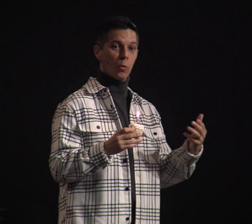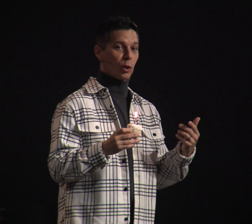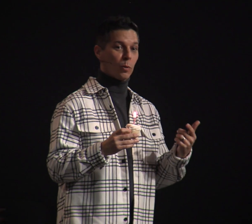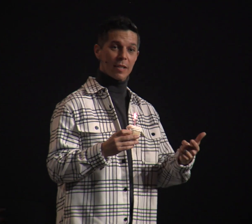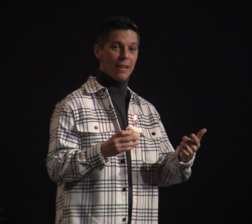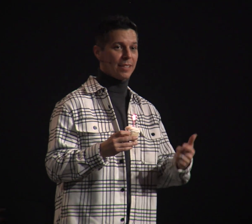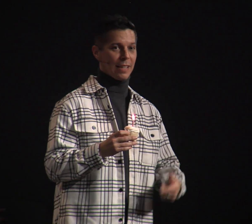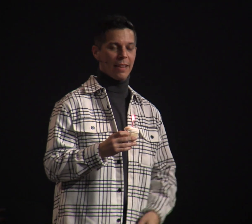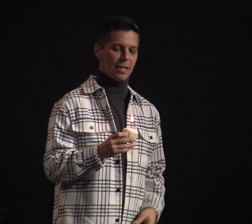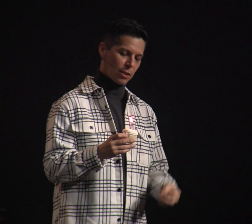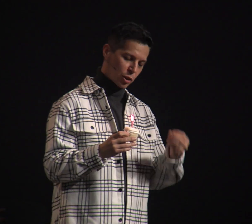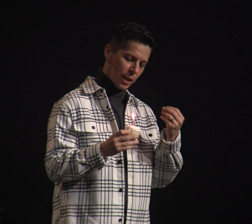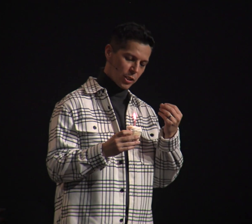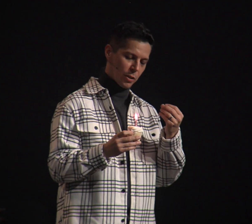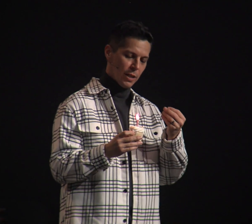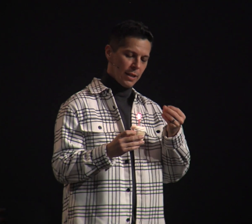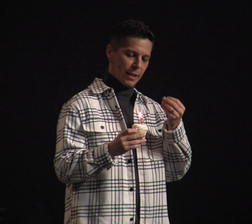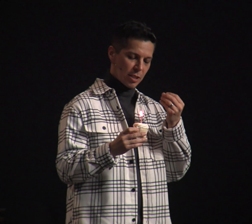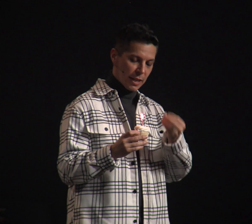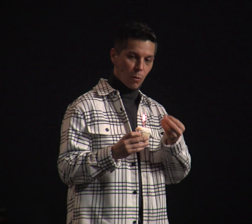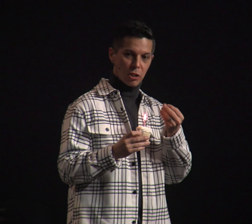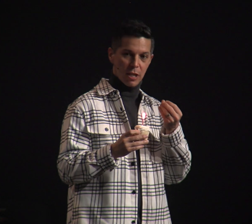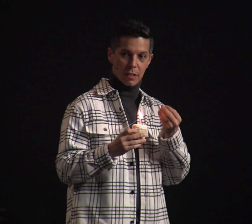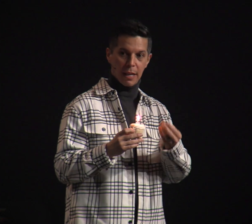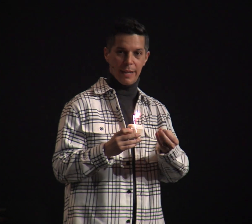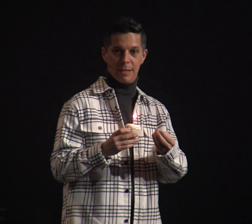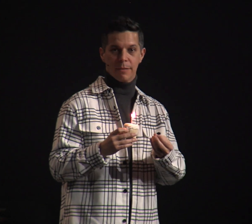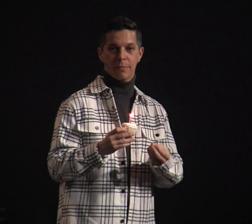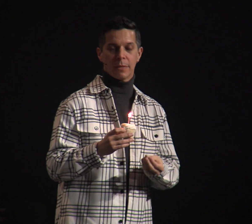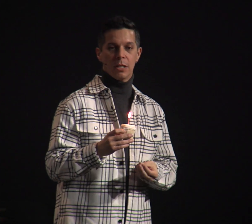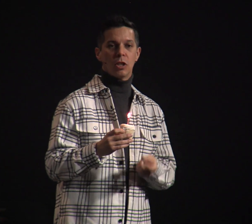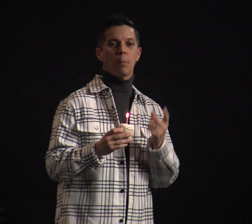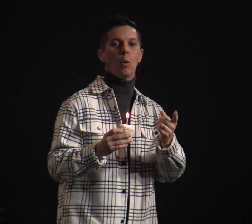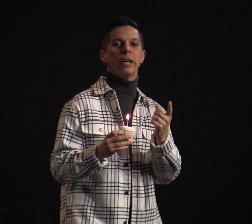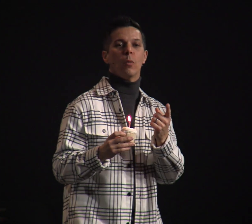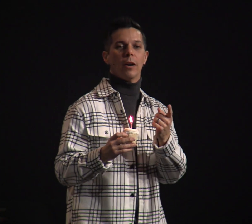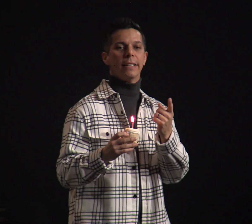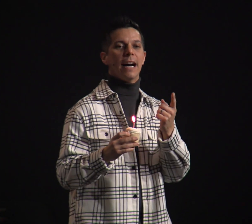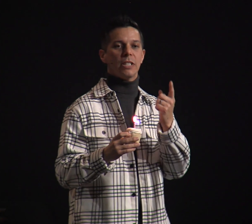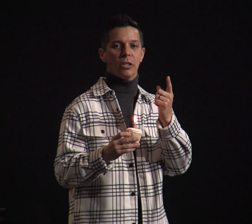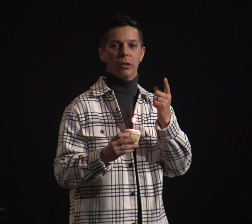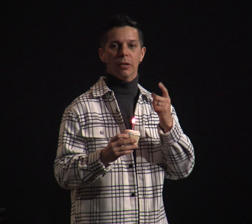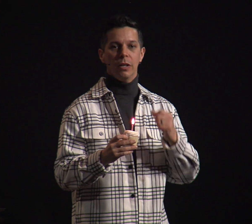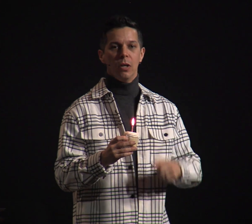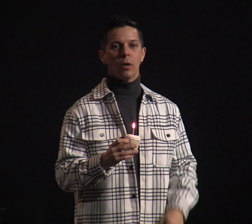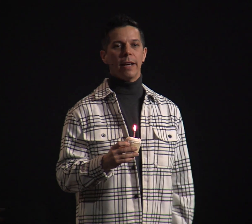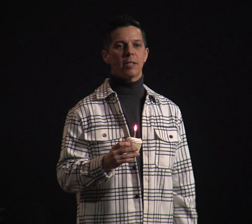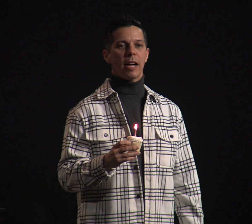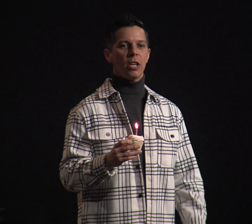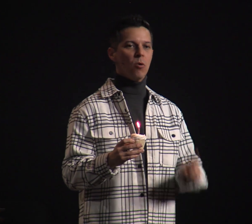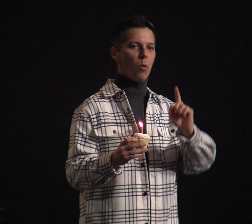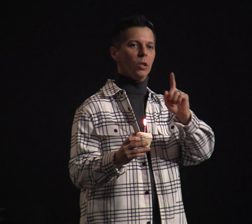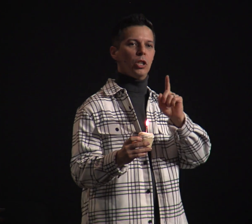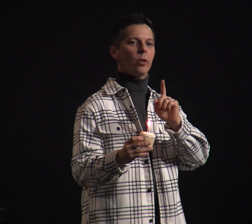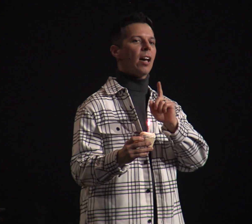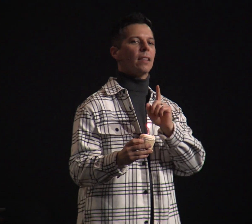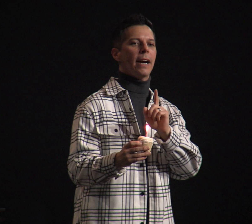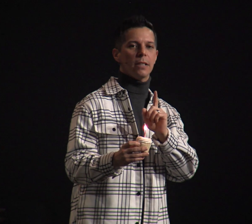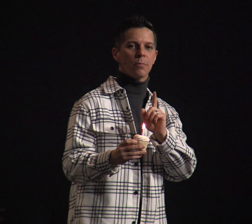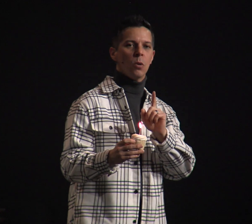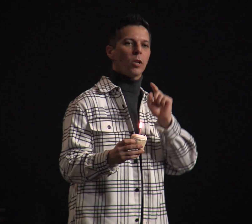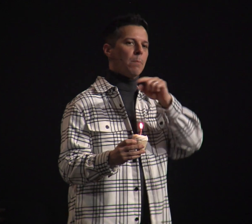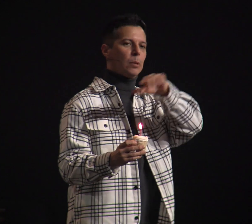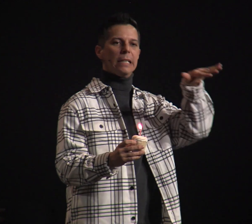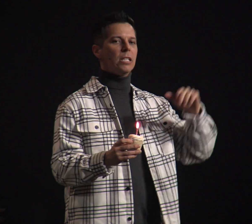reason, the world wasn't into that, and they still tried to extinguish his light. To the point where it got to where they decided, you know what we'll do with that